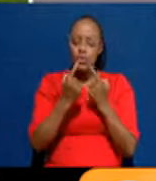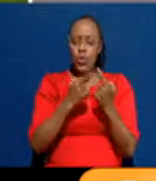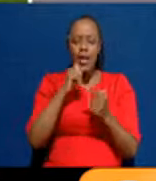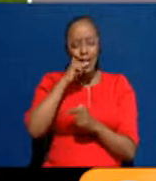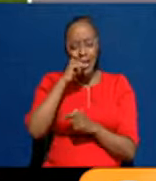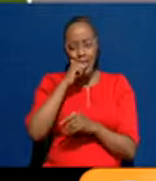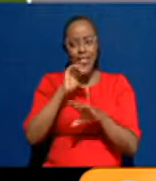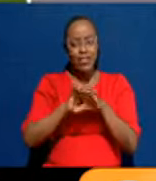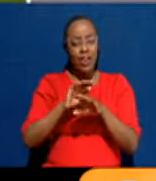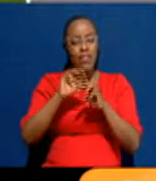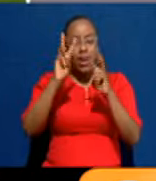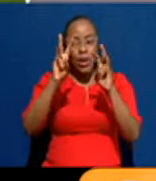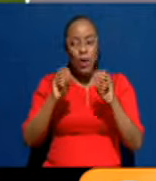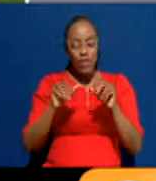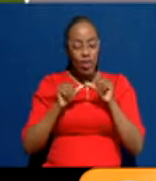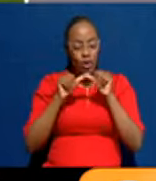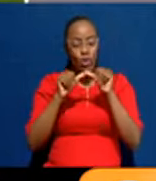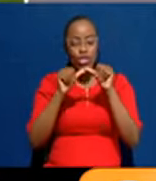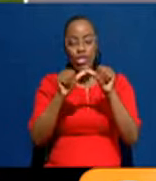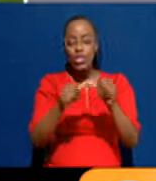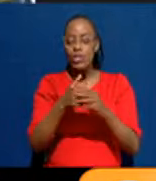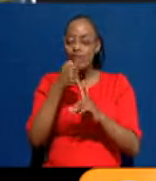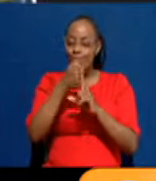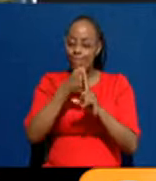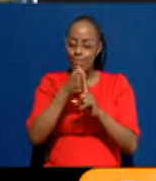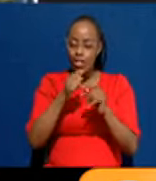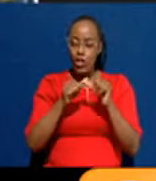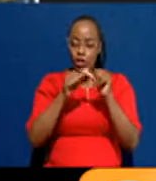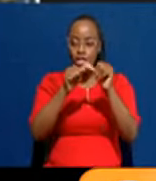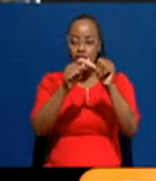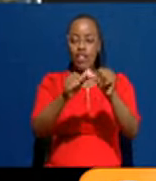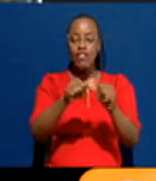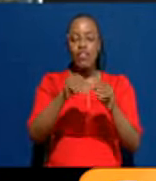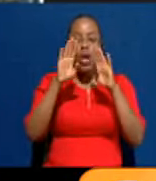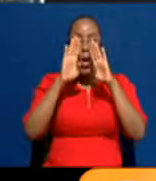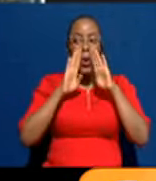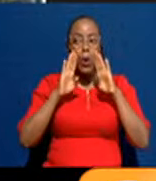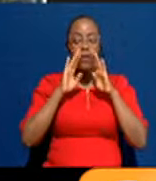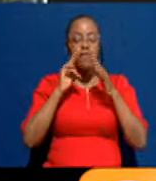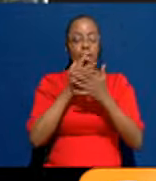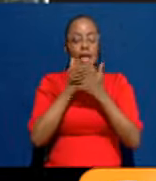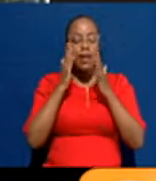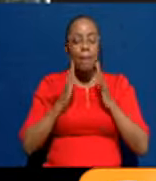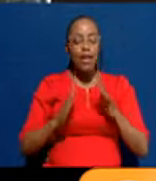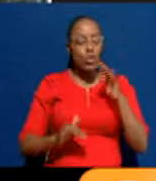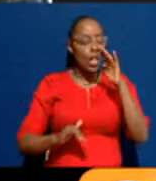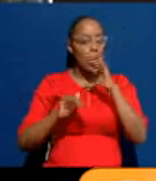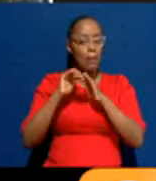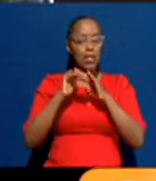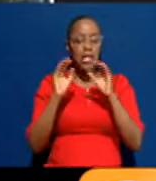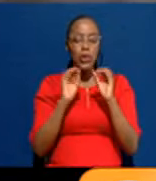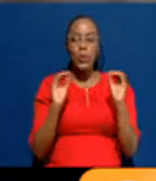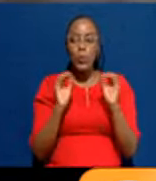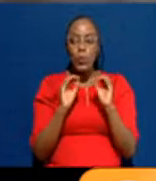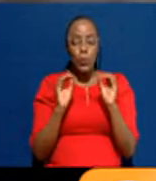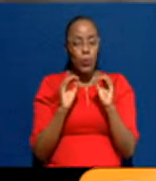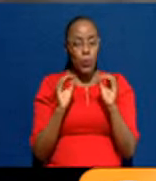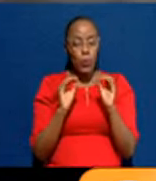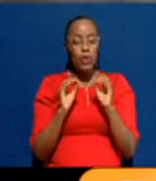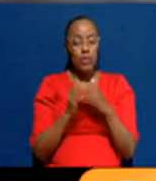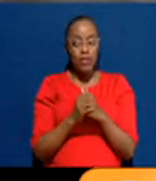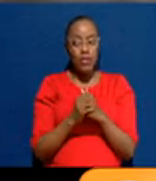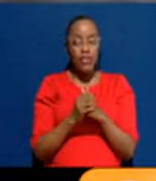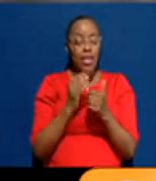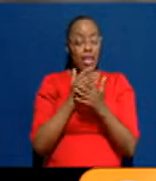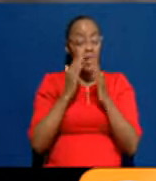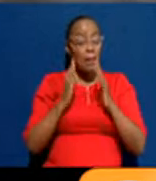sana. Wabush, Eliud alisema, no human is limited. Correct. So, yeah. No